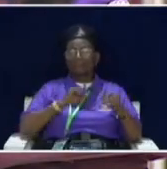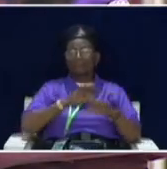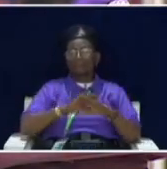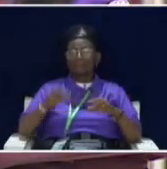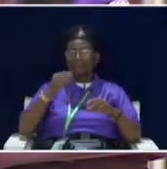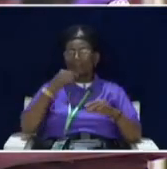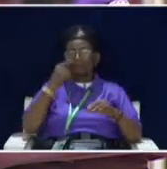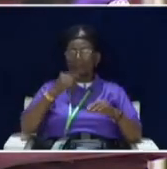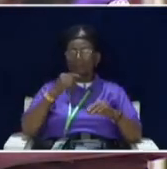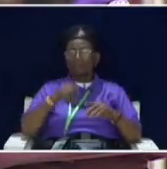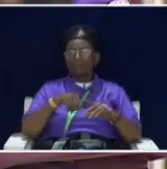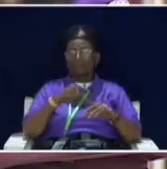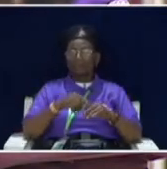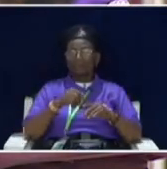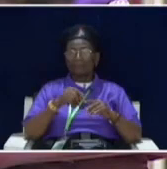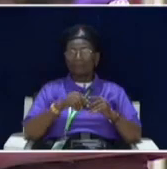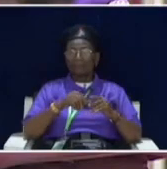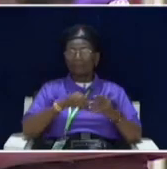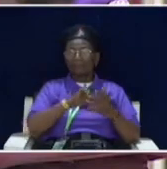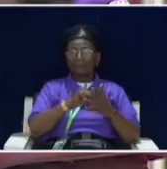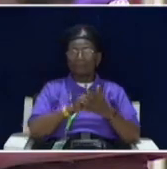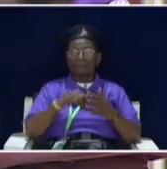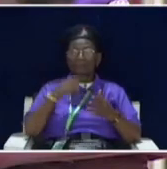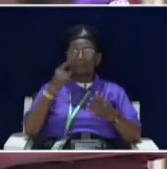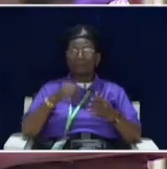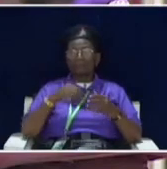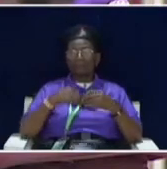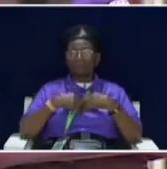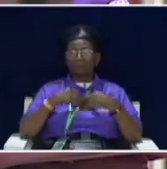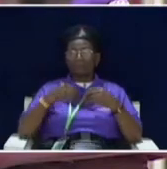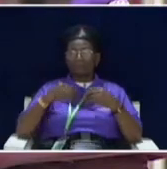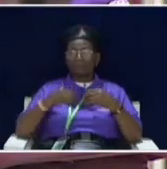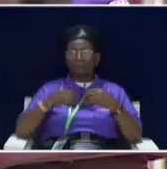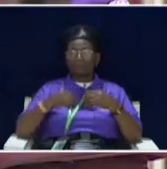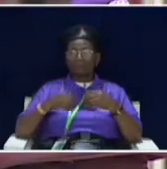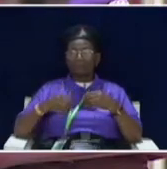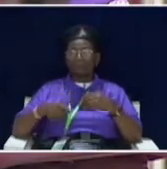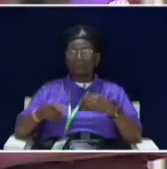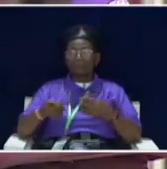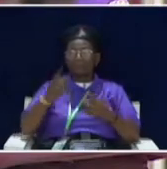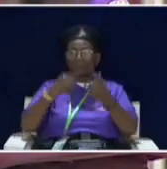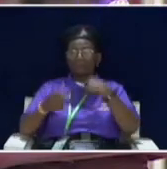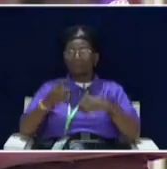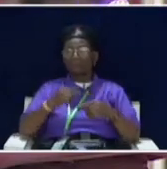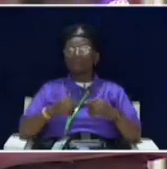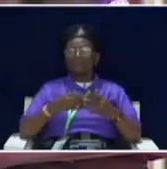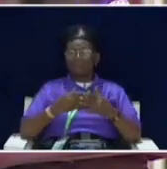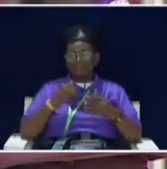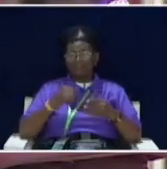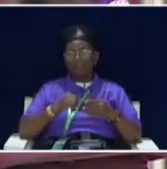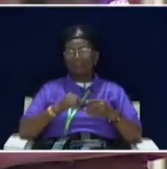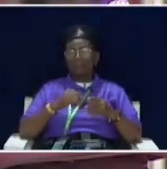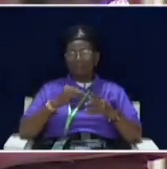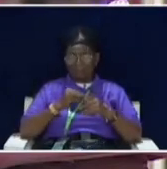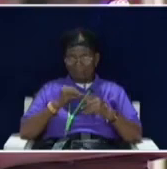come. I'm talking of those who might not be here when the altar call was